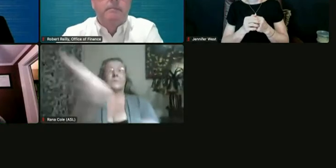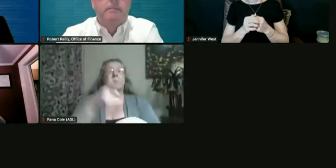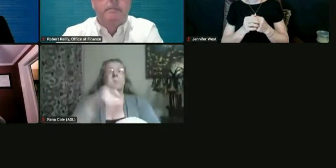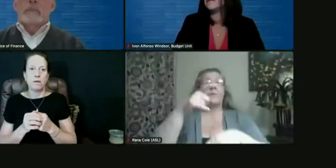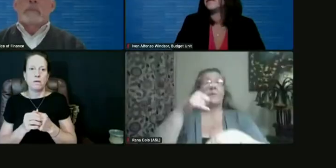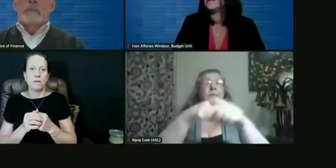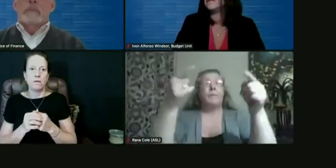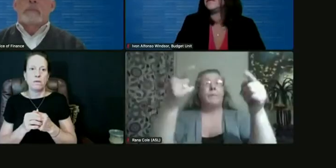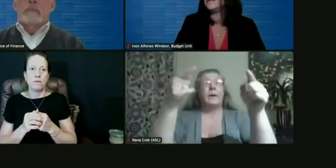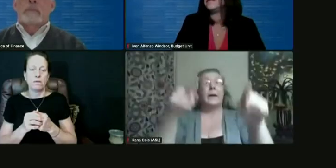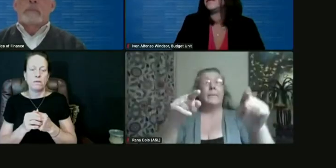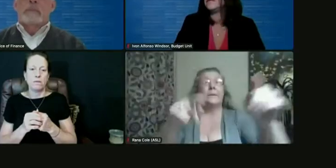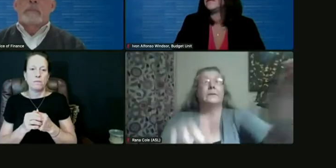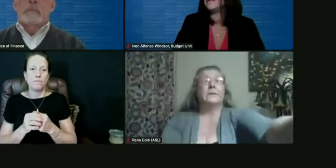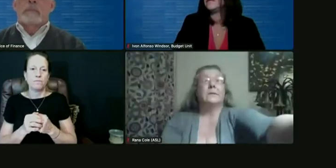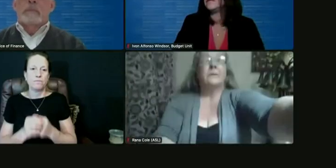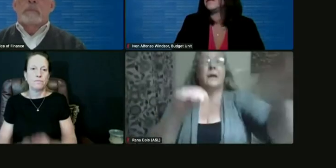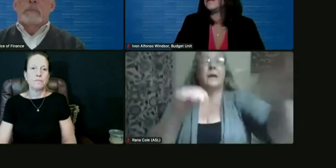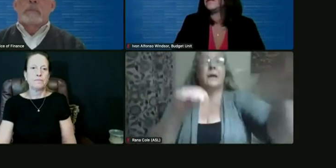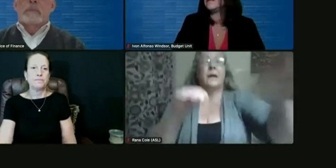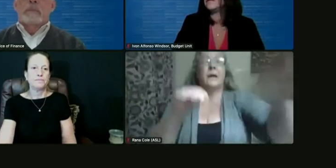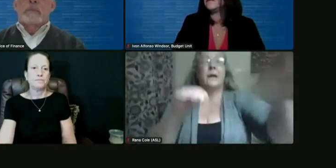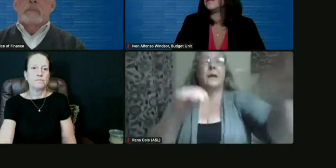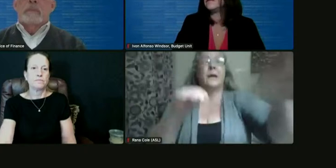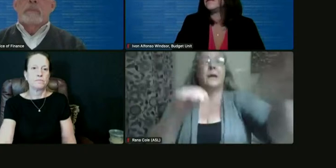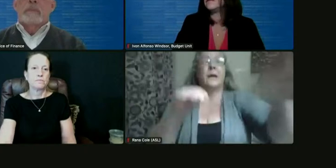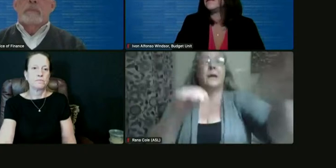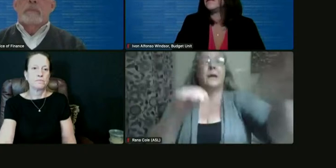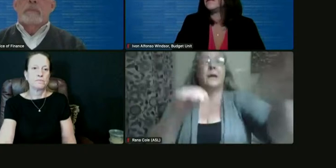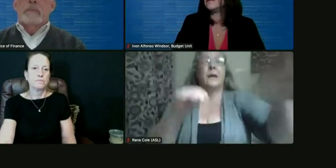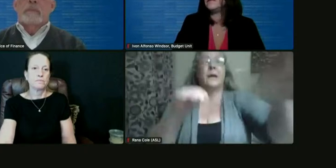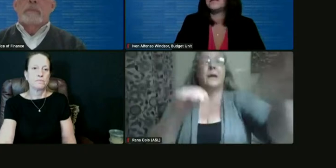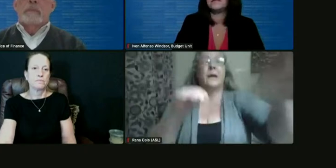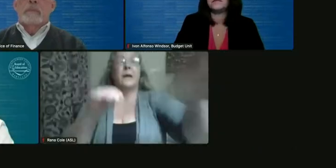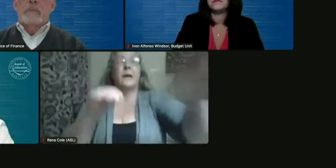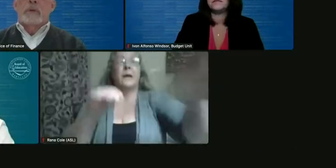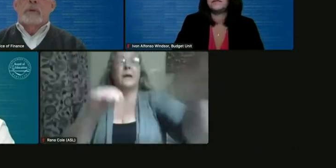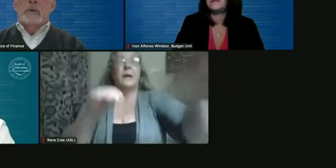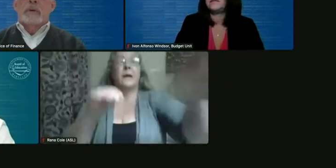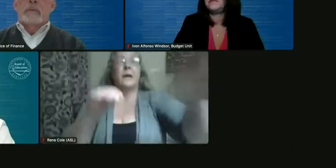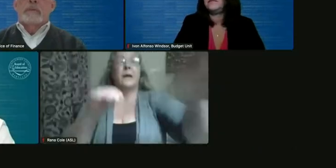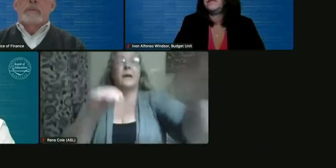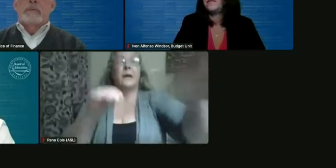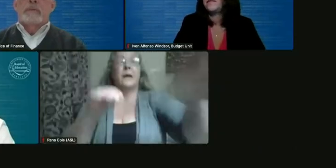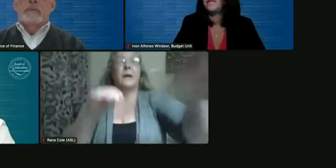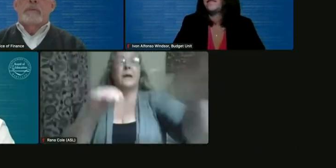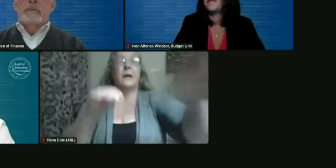Thank you, Ms. Sharon. Okay, shall we move on to other slides, Dr. McKnight, or you want to take some more questions?